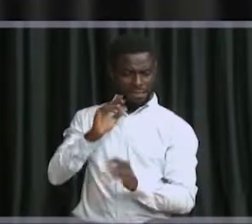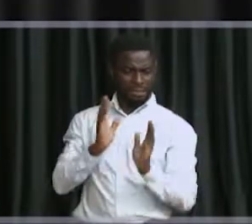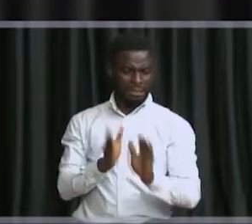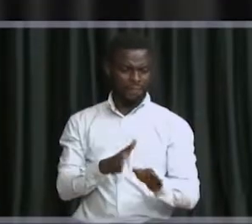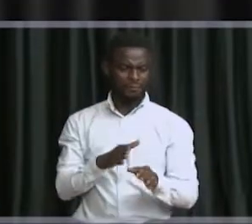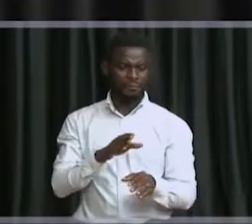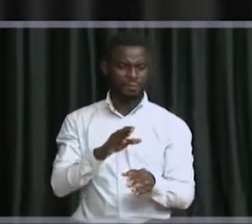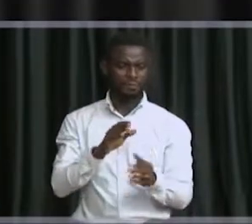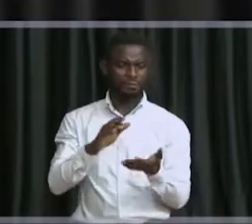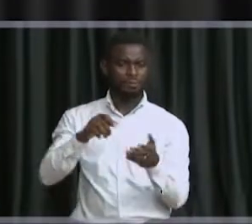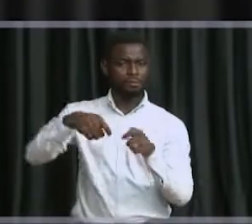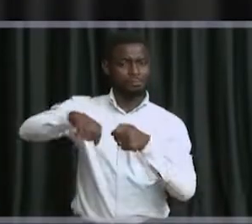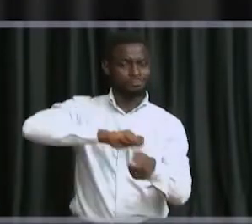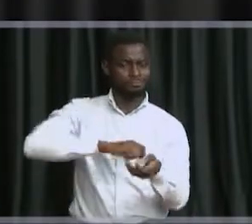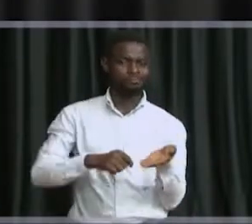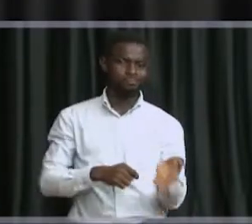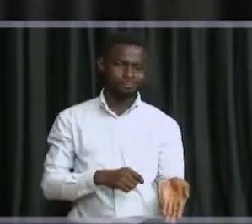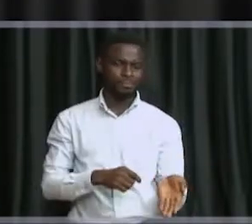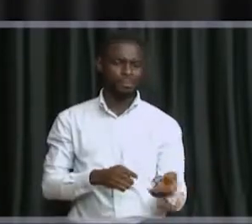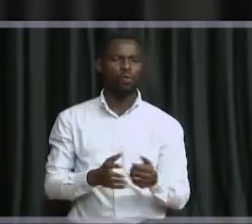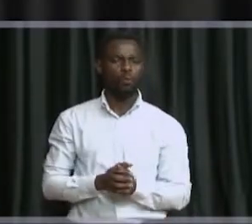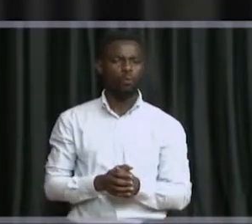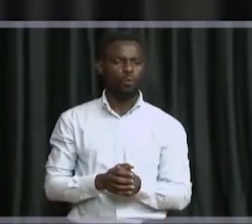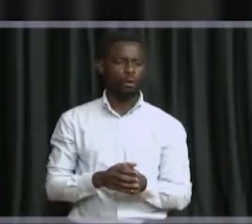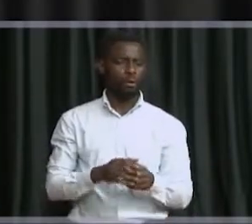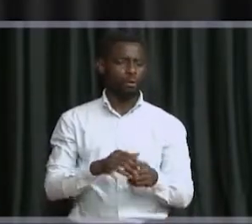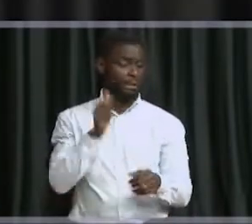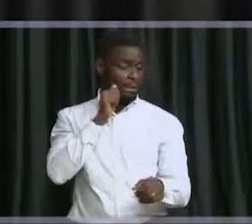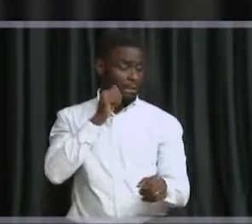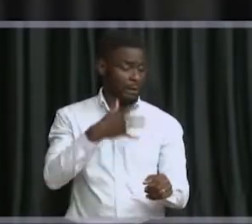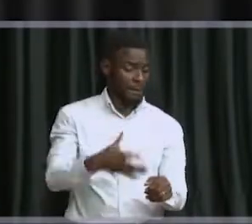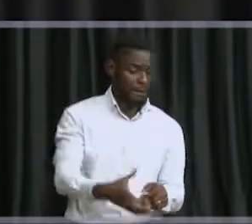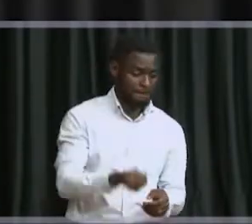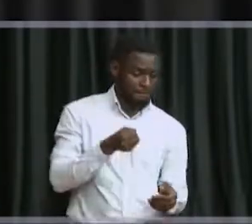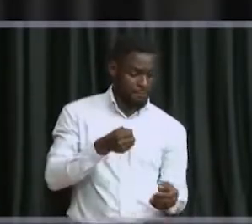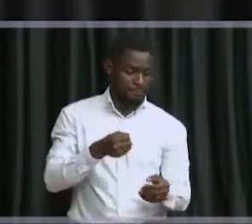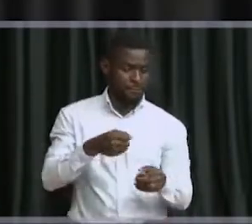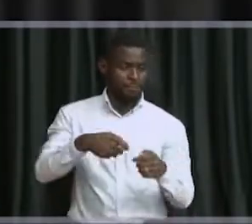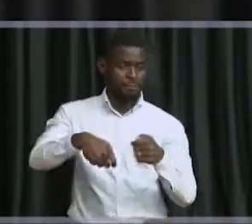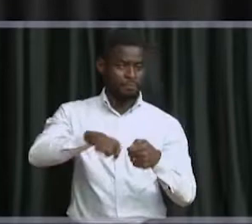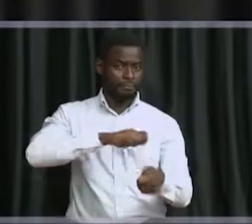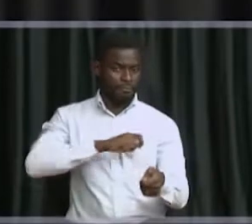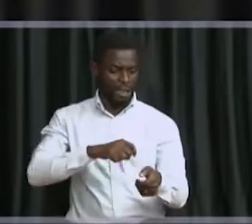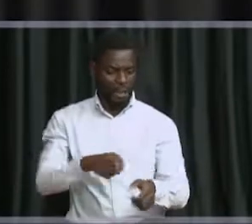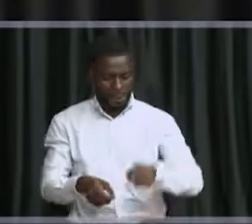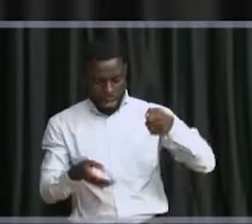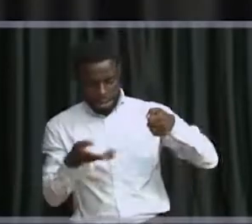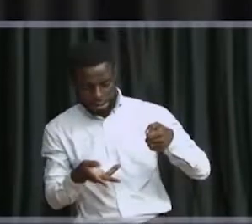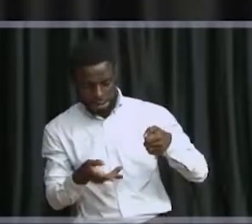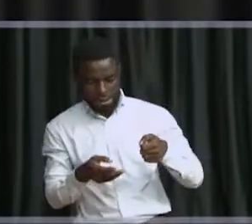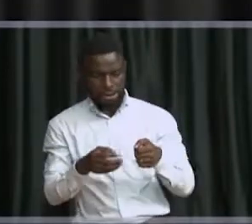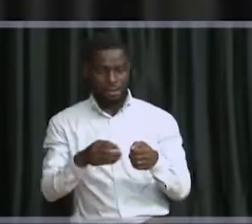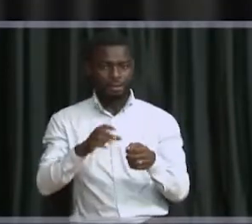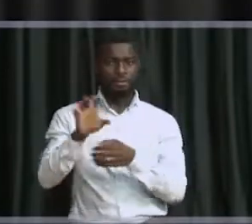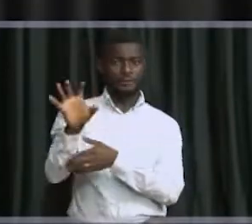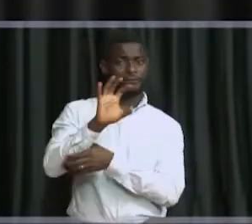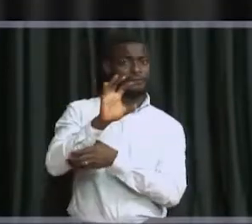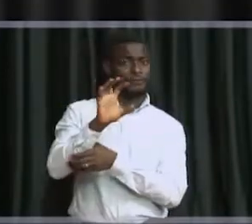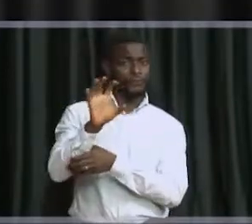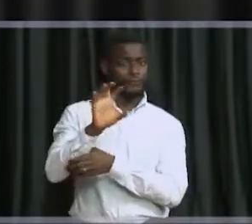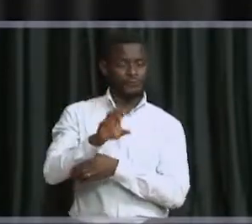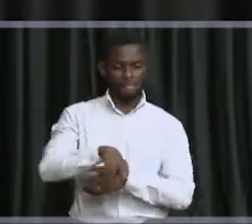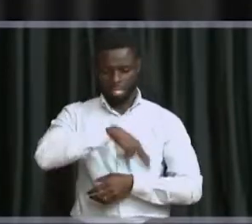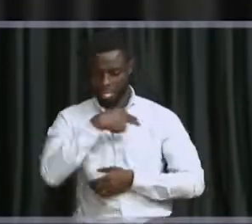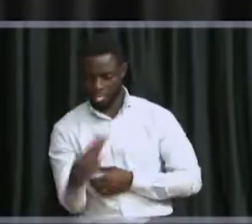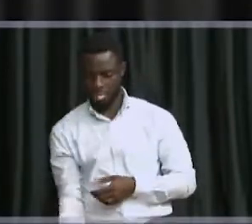nansu inti ofa invoice no angunga semne se 500 cities e free invoice nimu